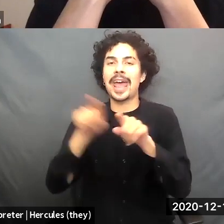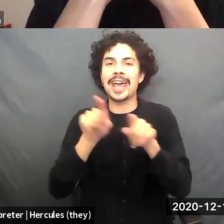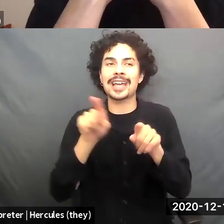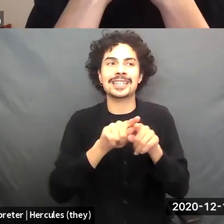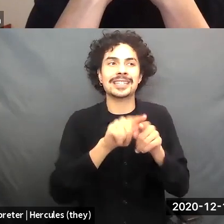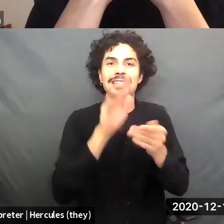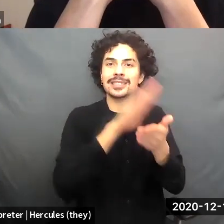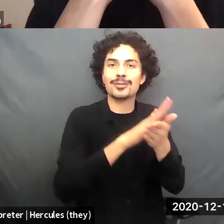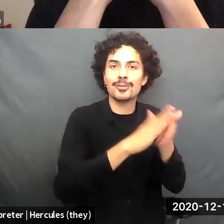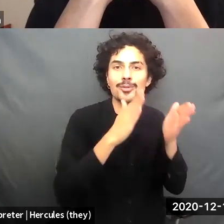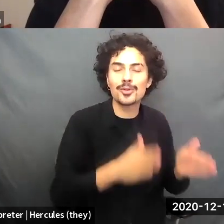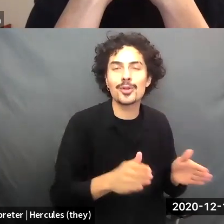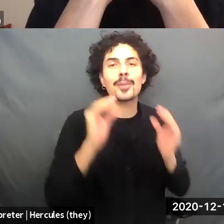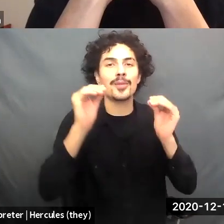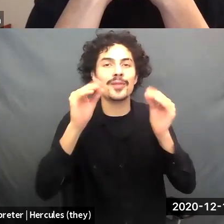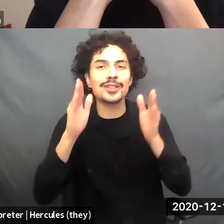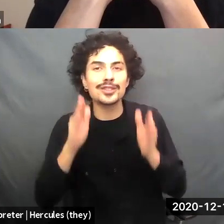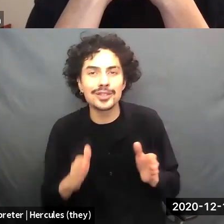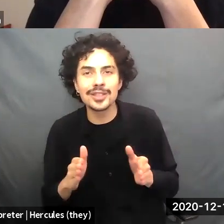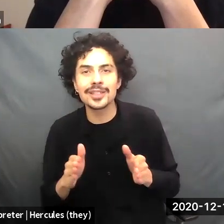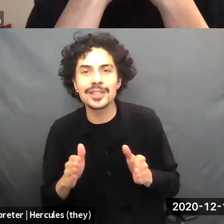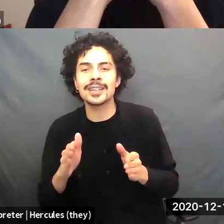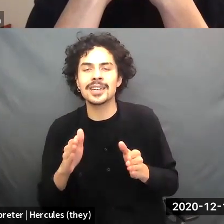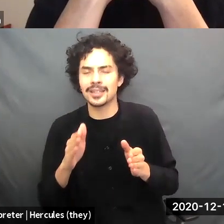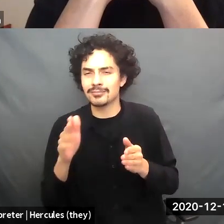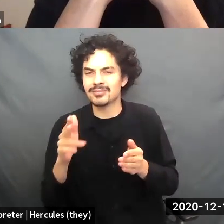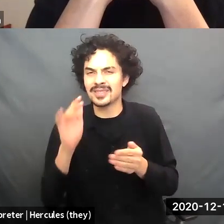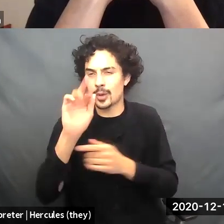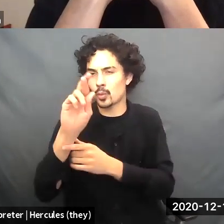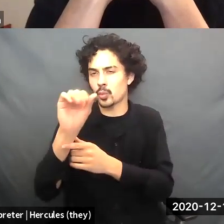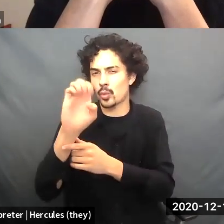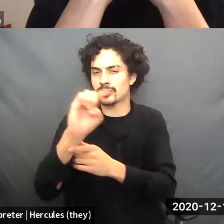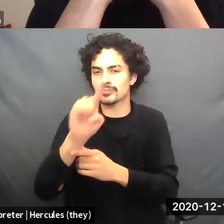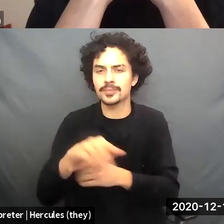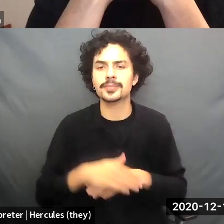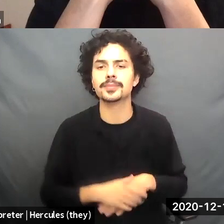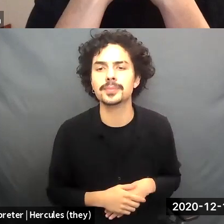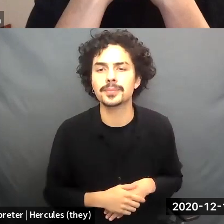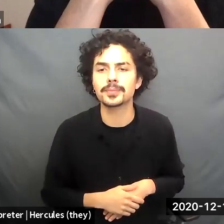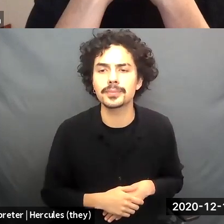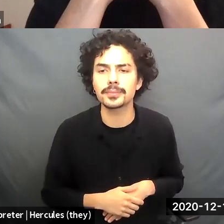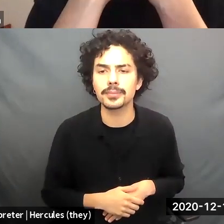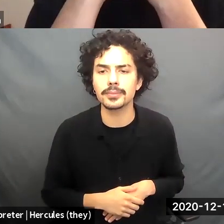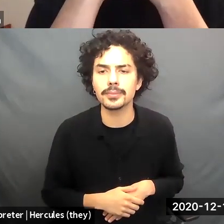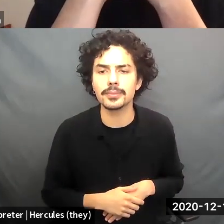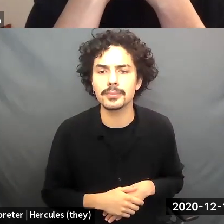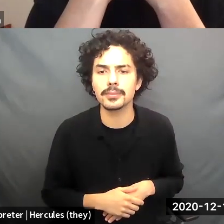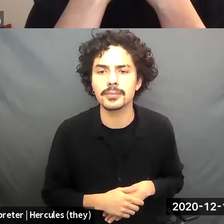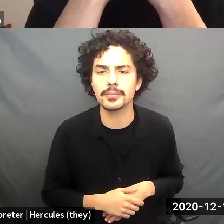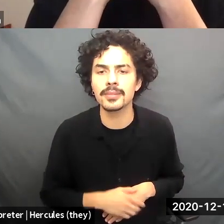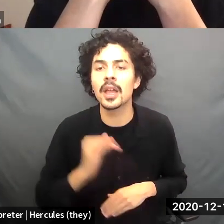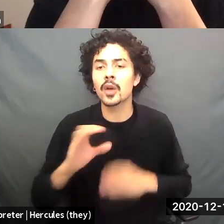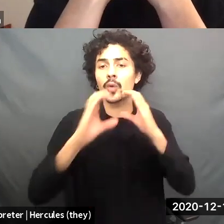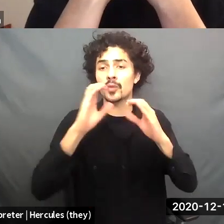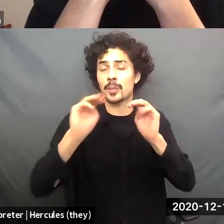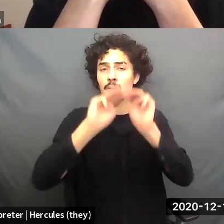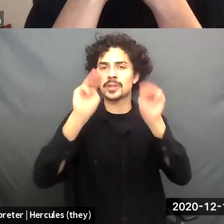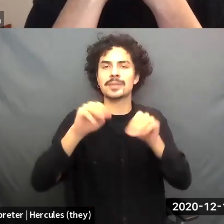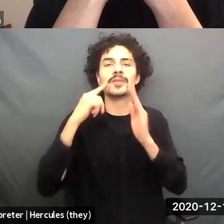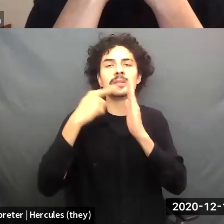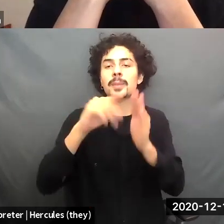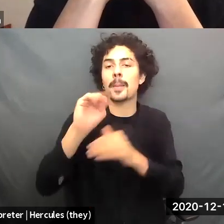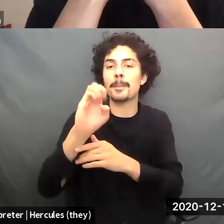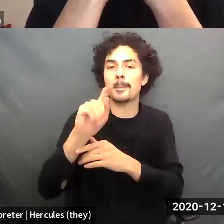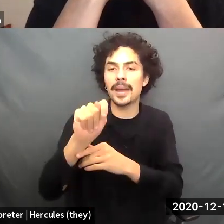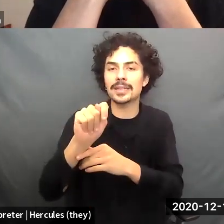professor. Um, Rose writes parallel to the conversation about museums like the Met, are there ways in which institutions